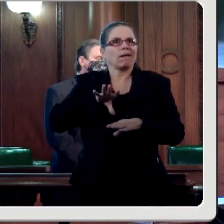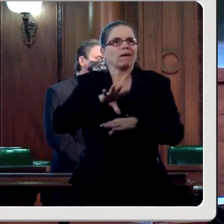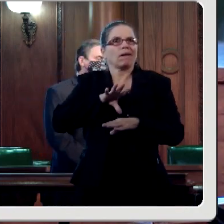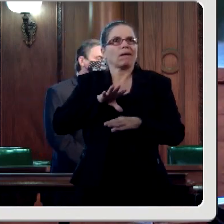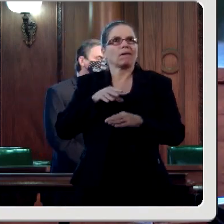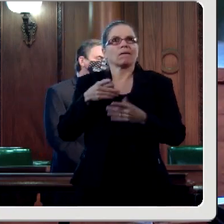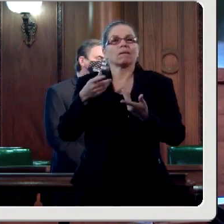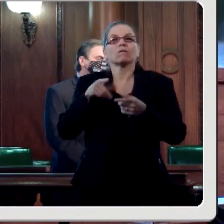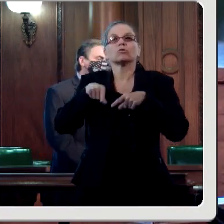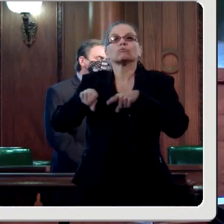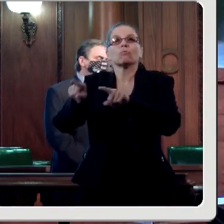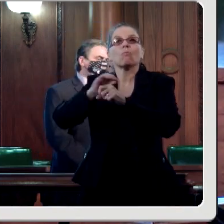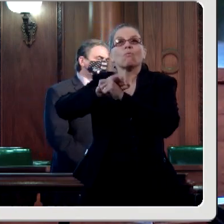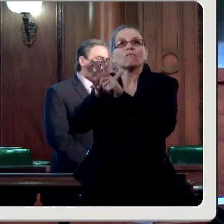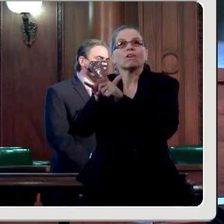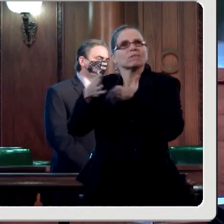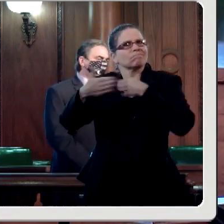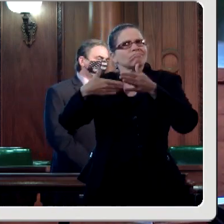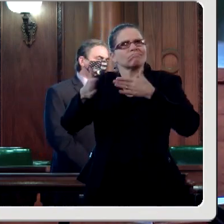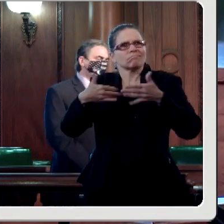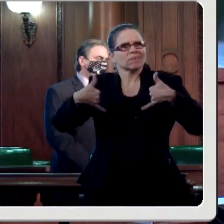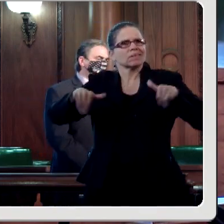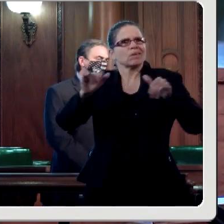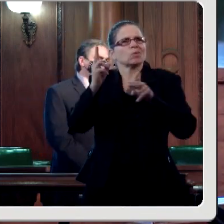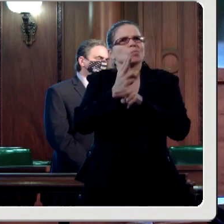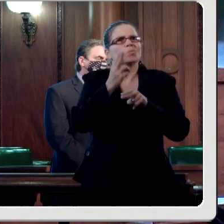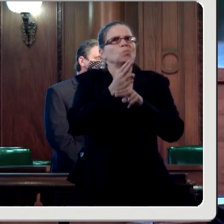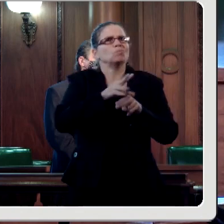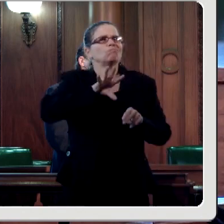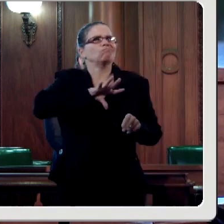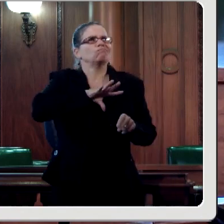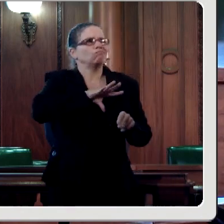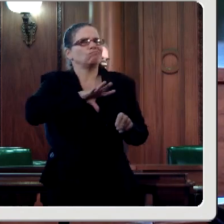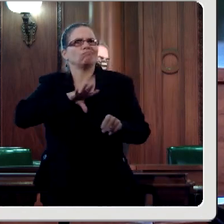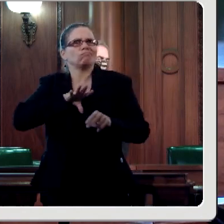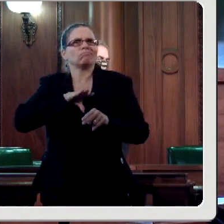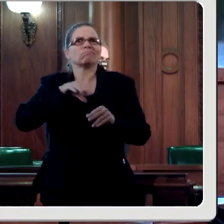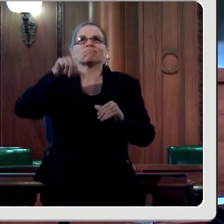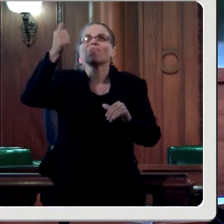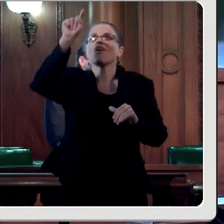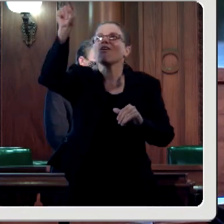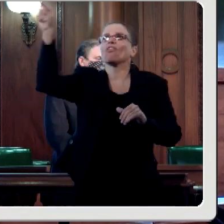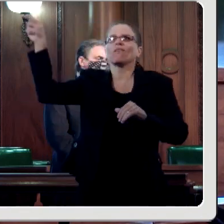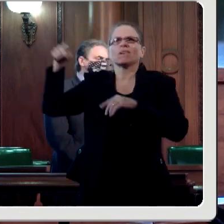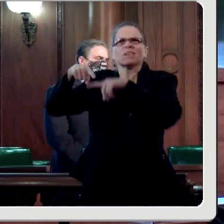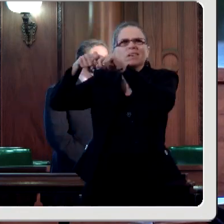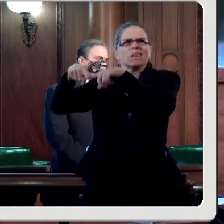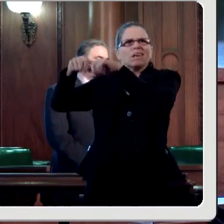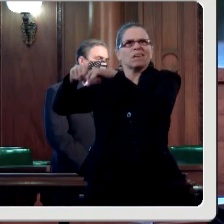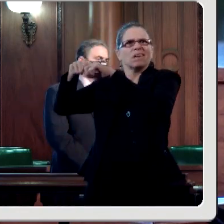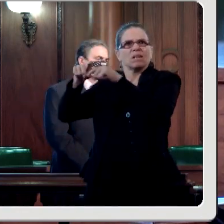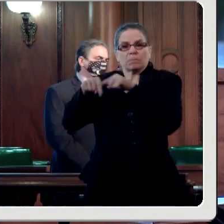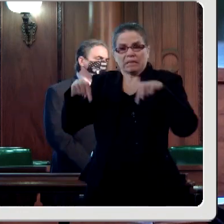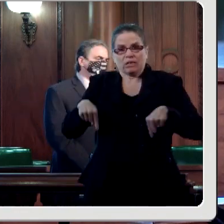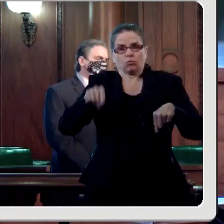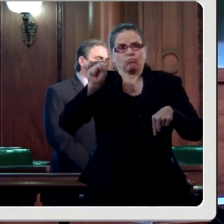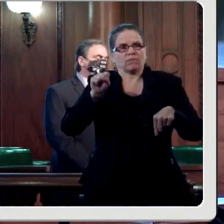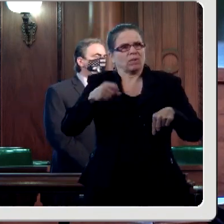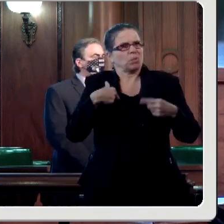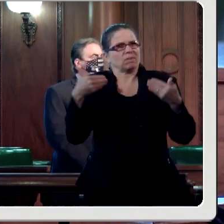are doing well as far as the body-worn camera program itself, our policies, our procedures, and the way we've been handling